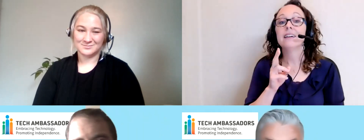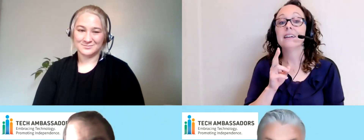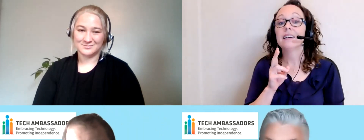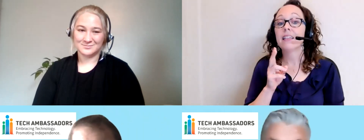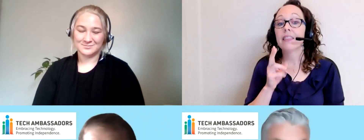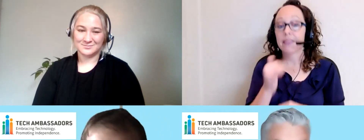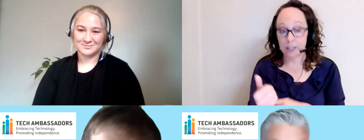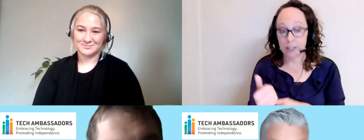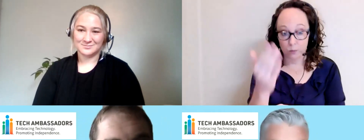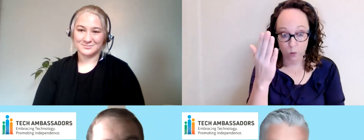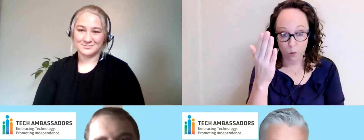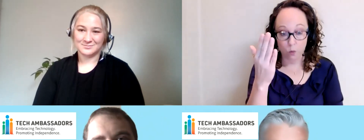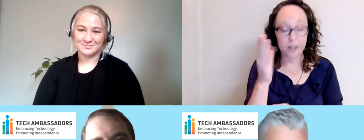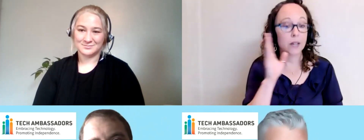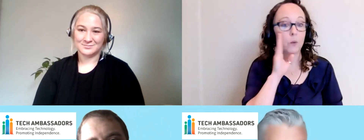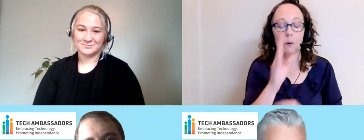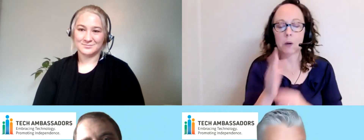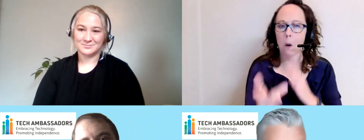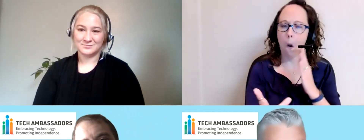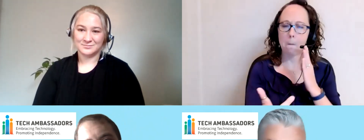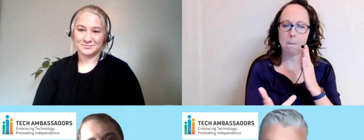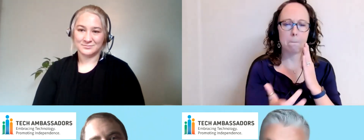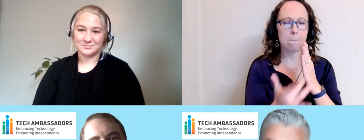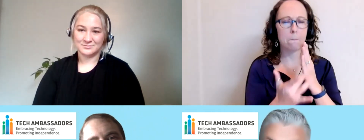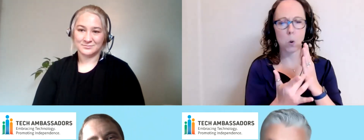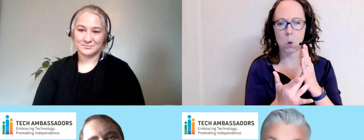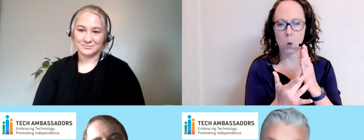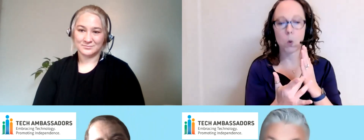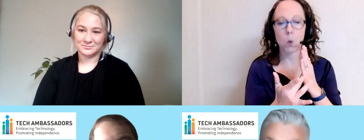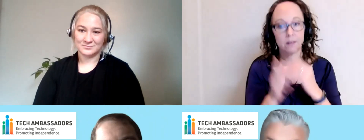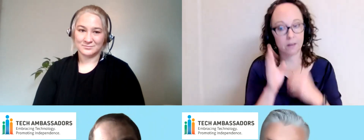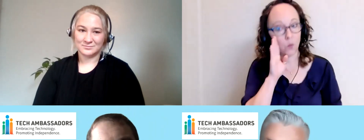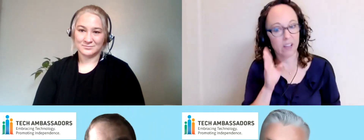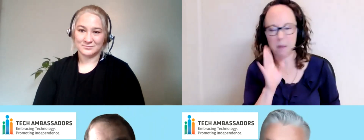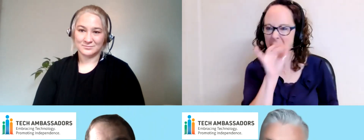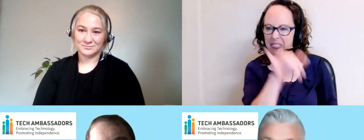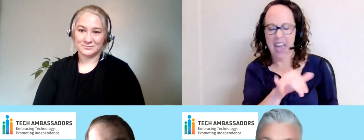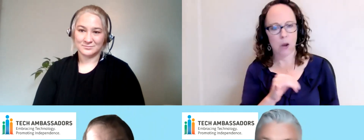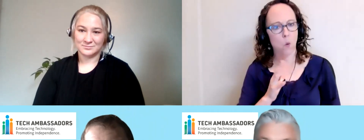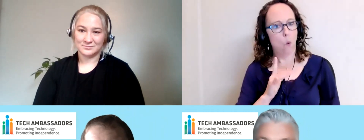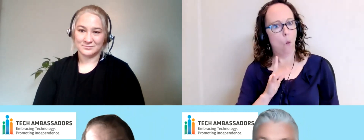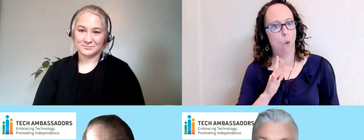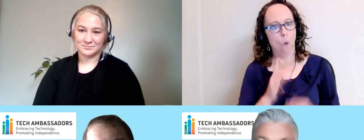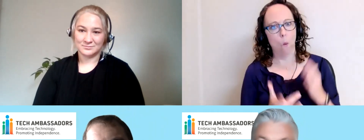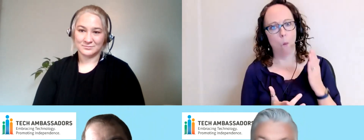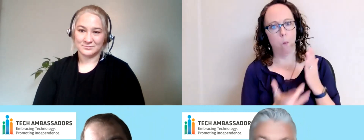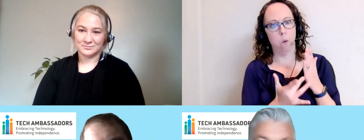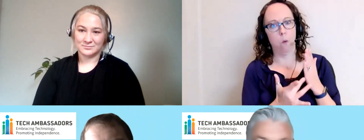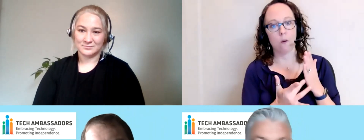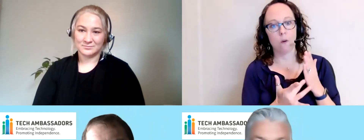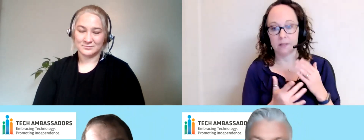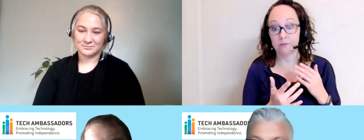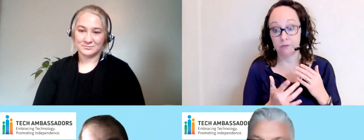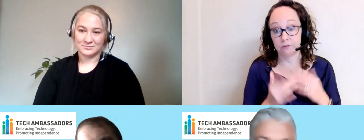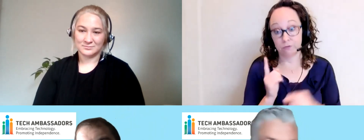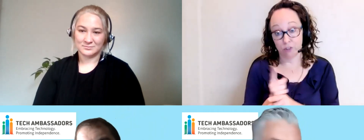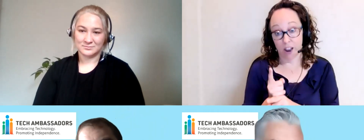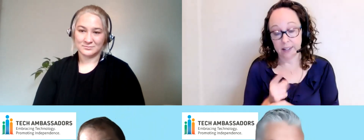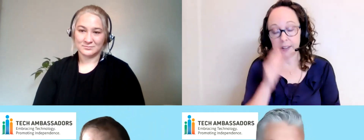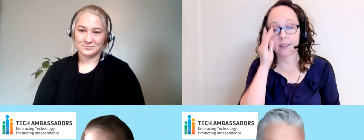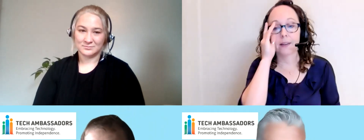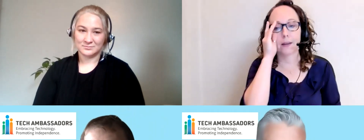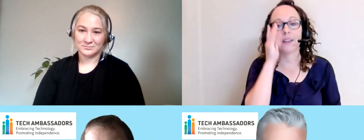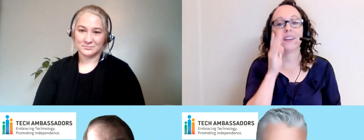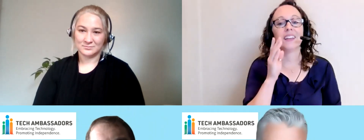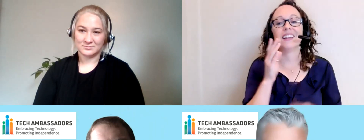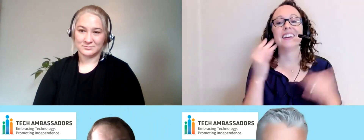do really, really high tech, right? Which we just did. That's a super high tech device. And we're going to go all the way to the other